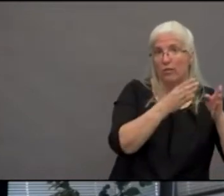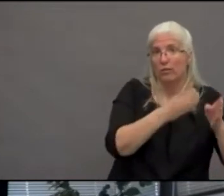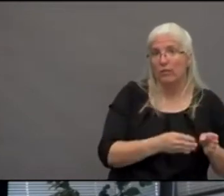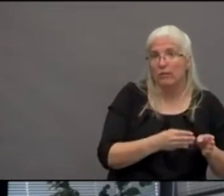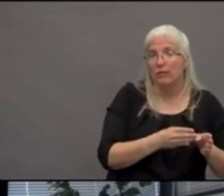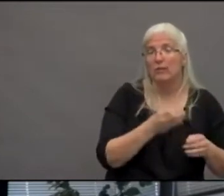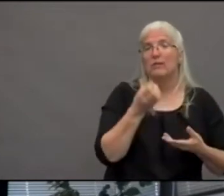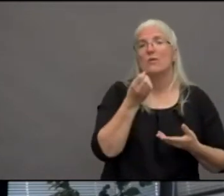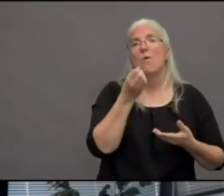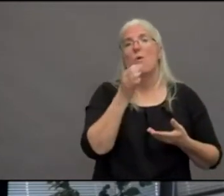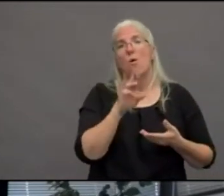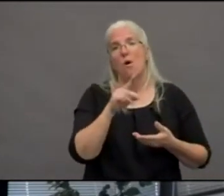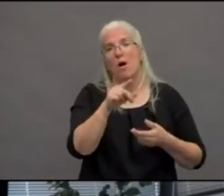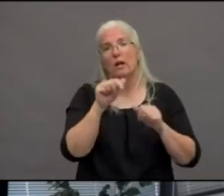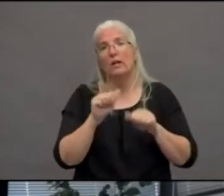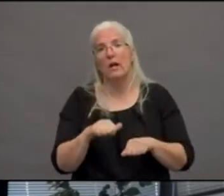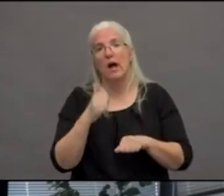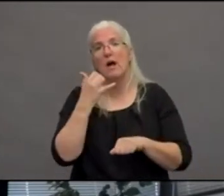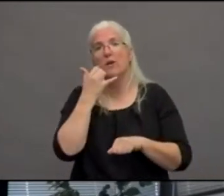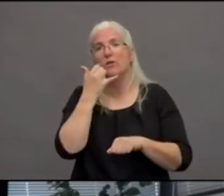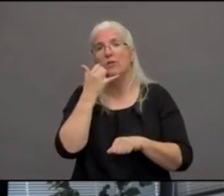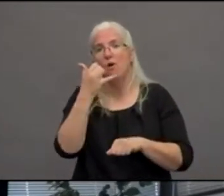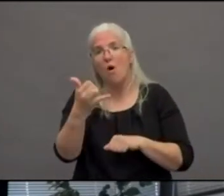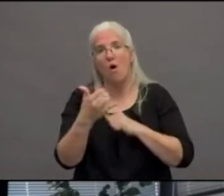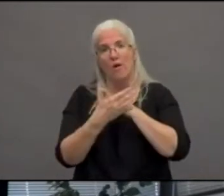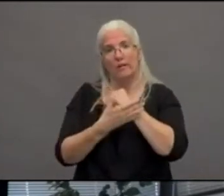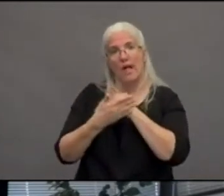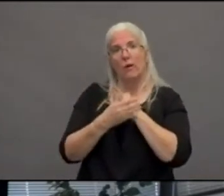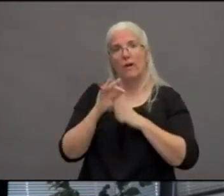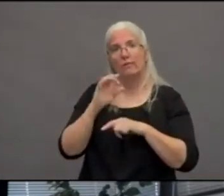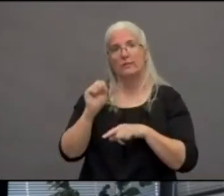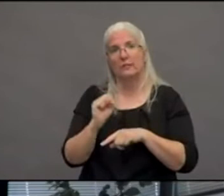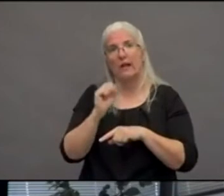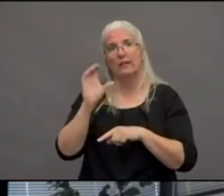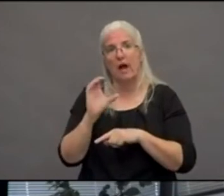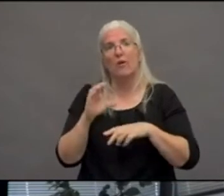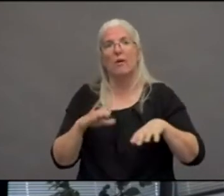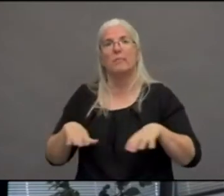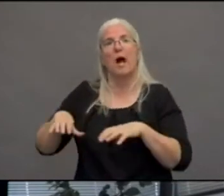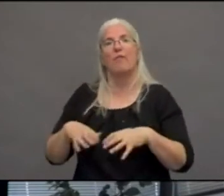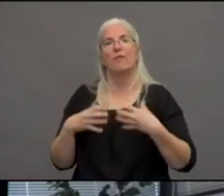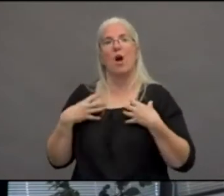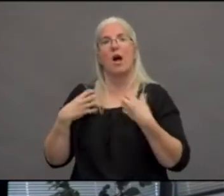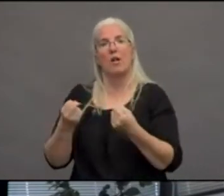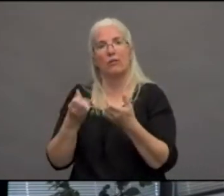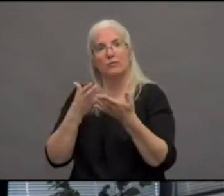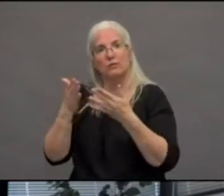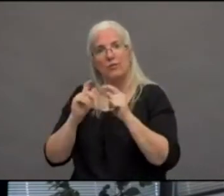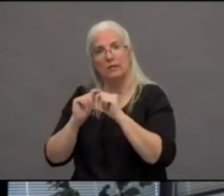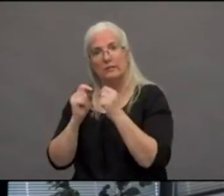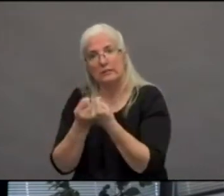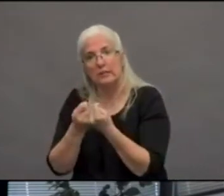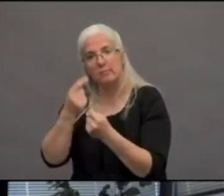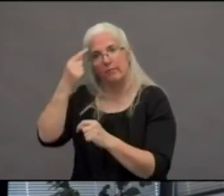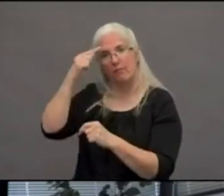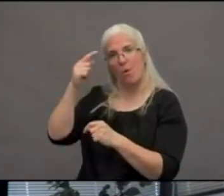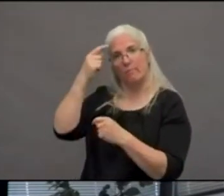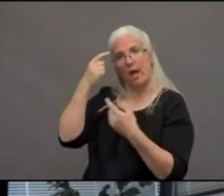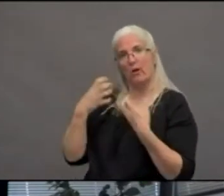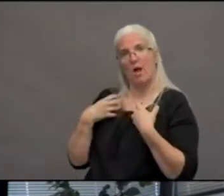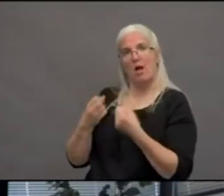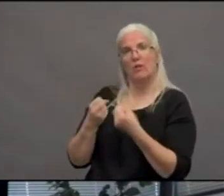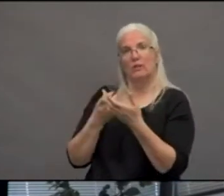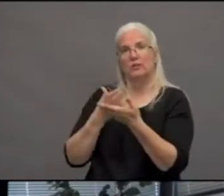you can call the County of Santa Clara's Behavioral Health Services Department. To access mental health services, and this includes